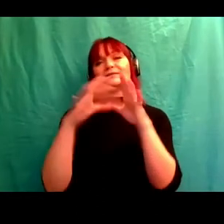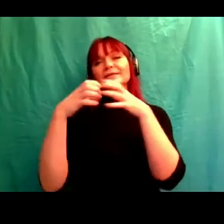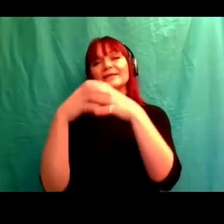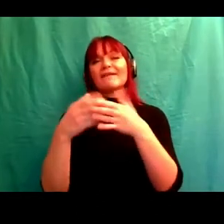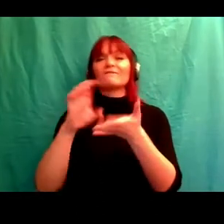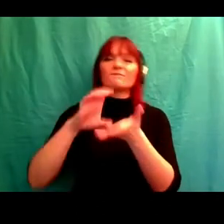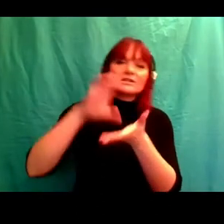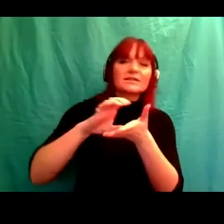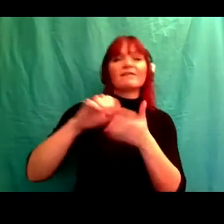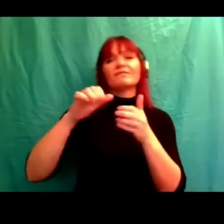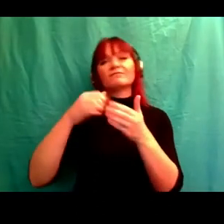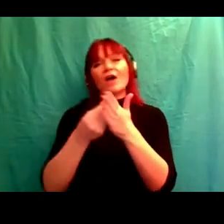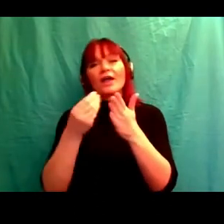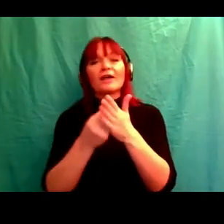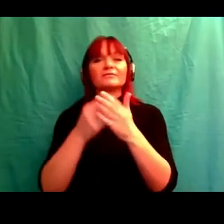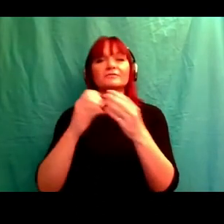productivity.